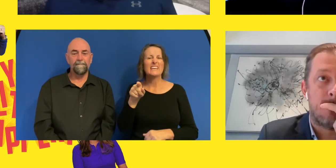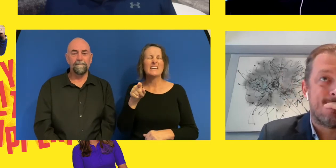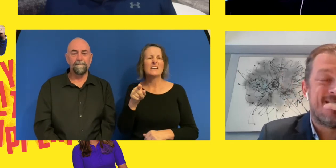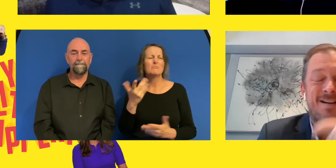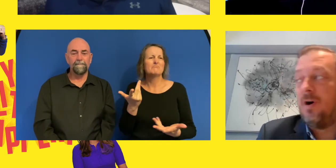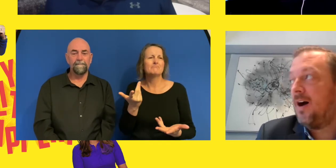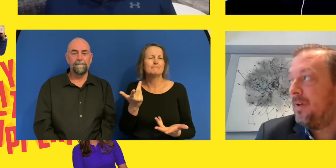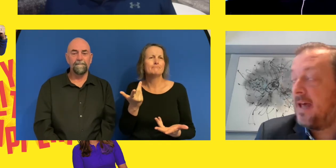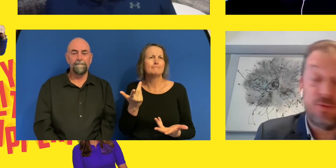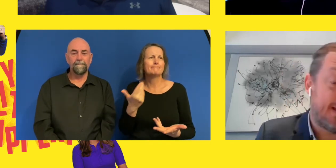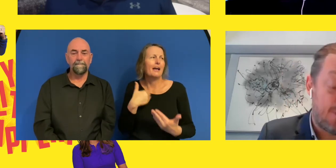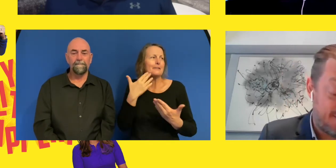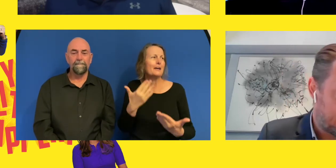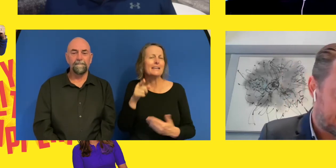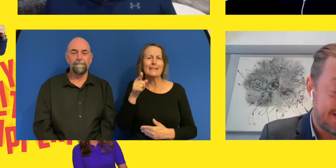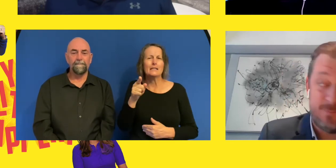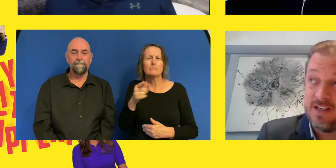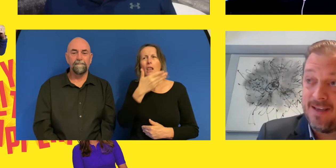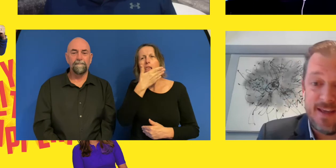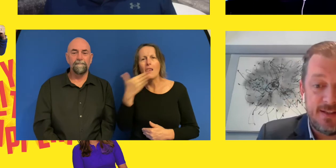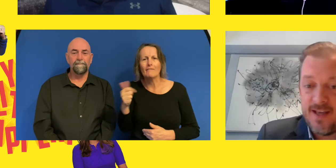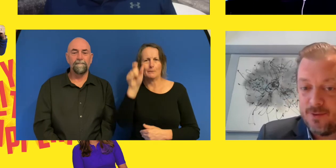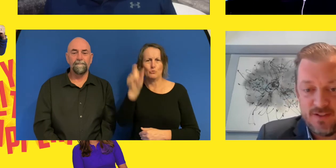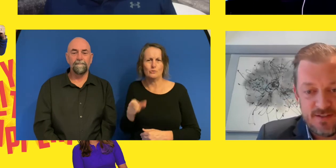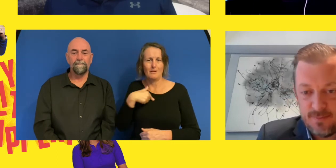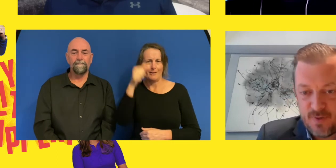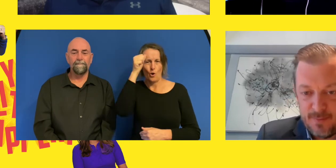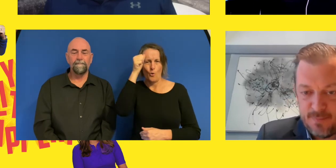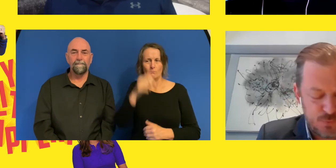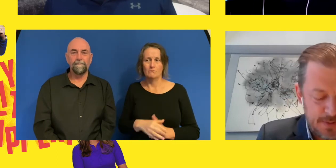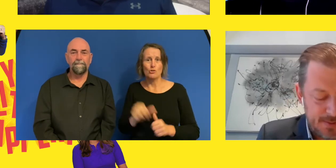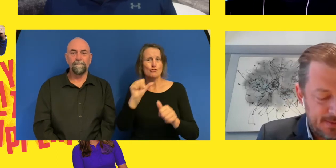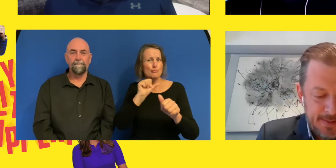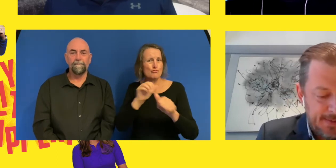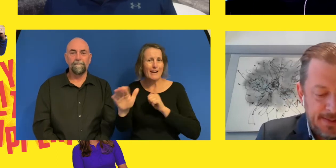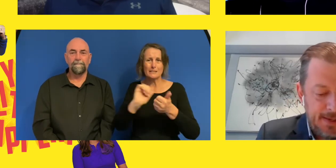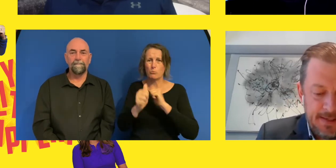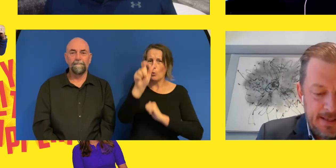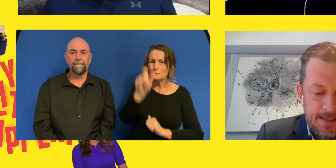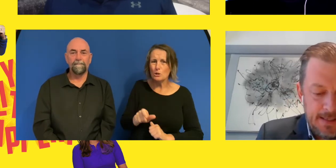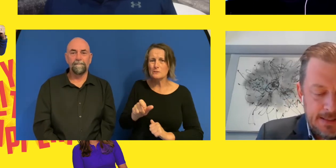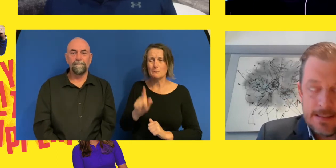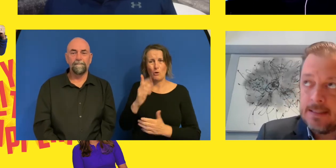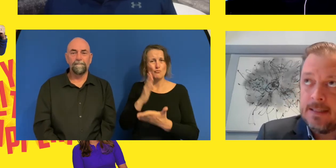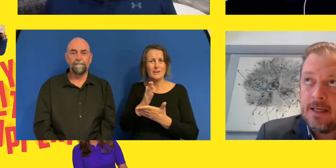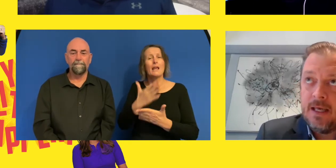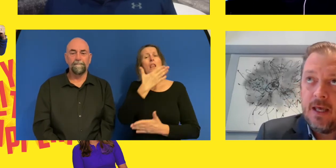over? Wow, man, I will have to name the guy again. It's Daniel Diaz, the Paralympic swimmer.